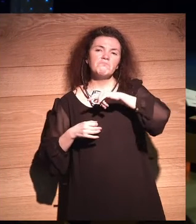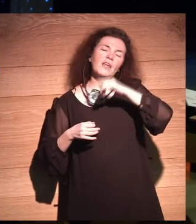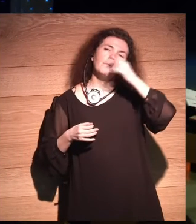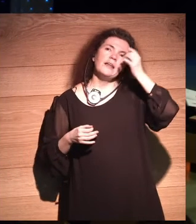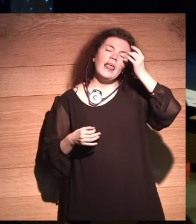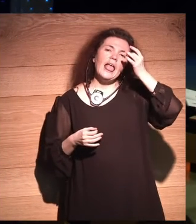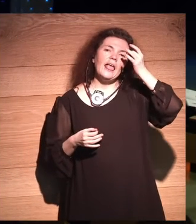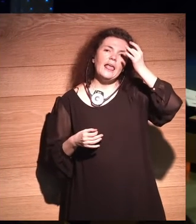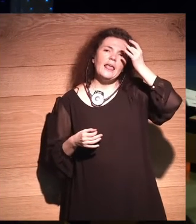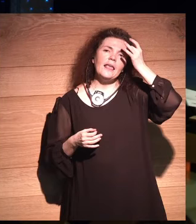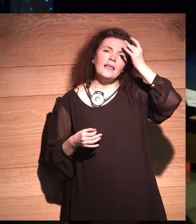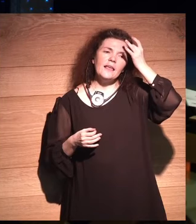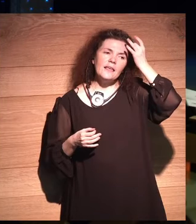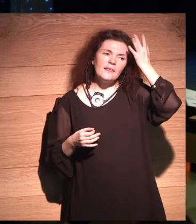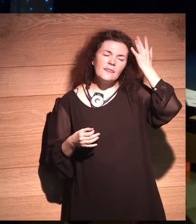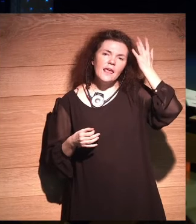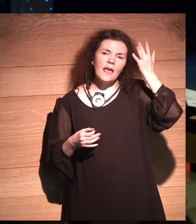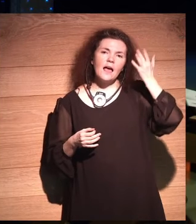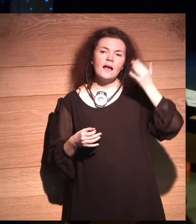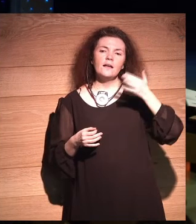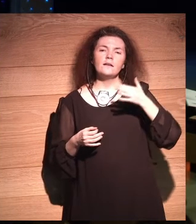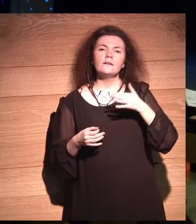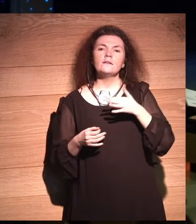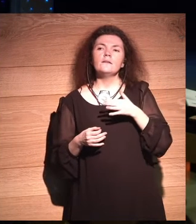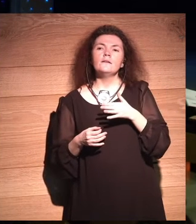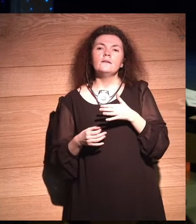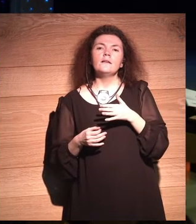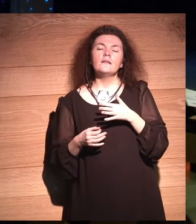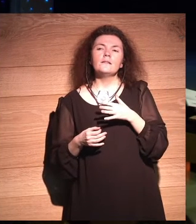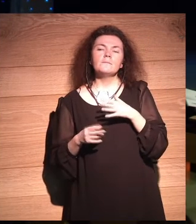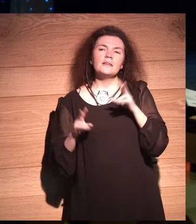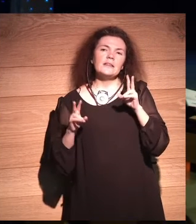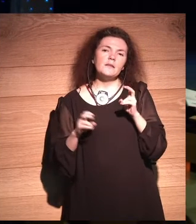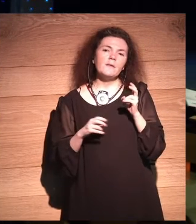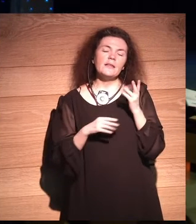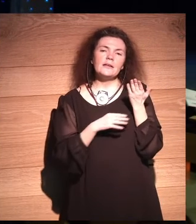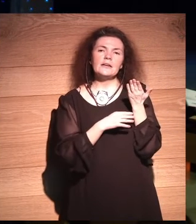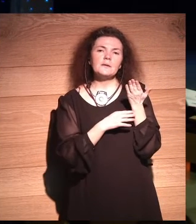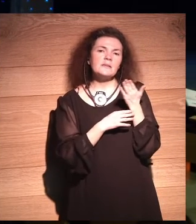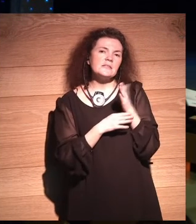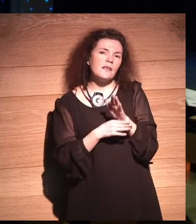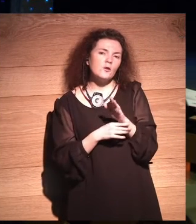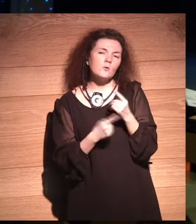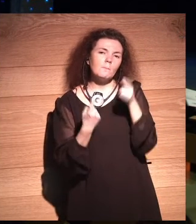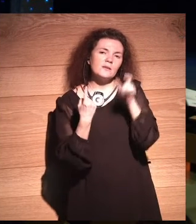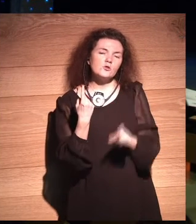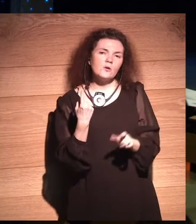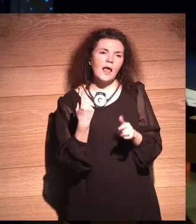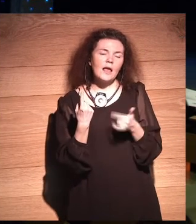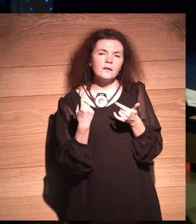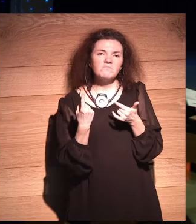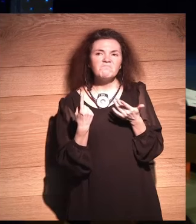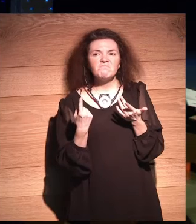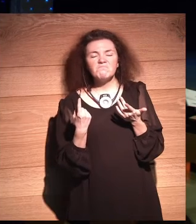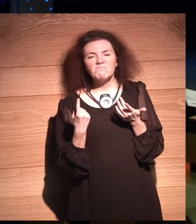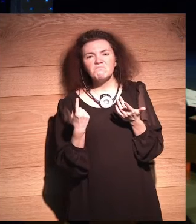collaborative problem-solving process, where we say, what's the issue we're trying to solve? We're trying to reduce the amount of gun violence. We're trying to